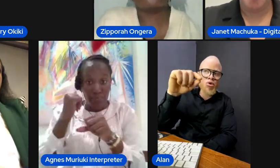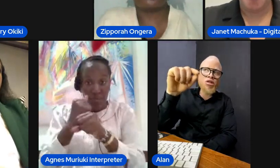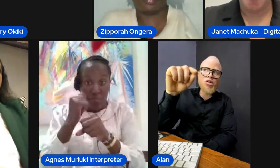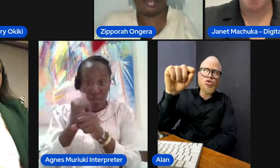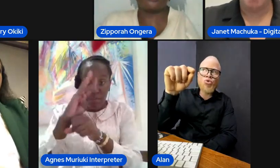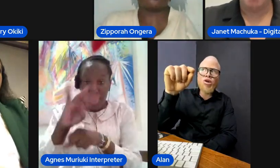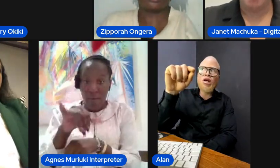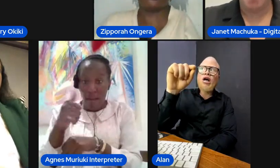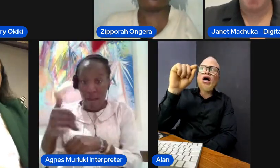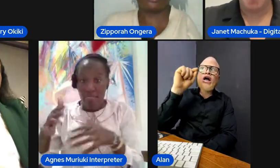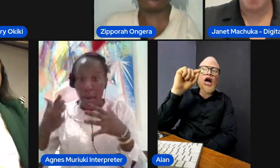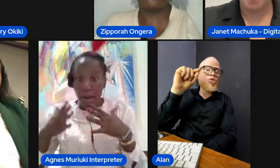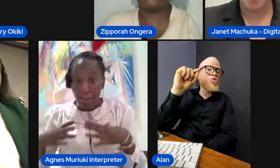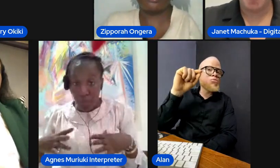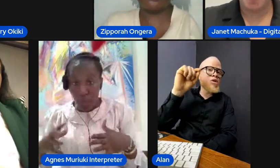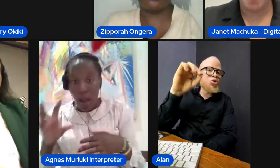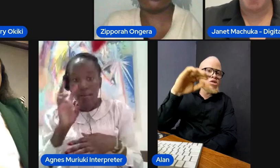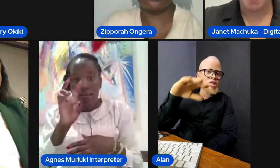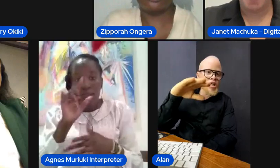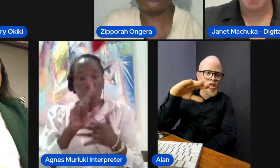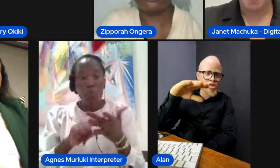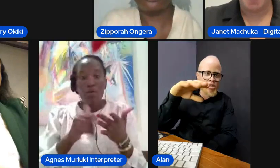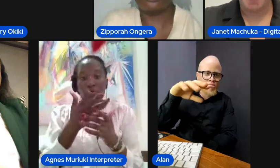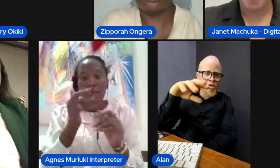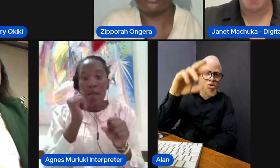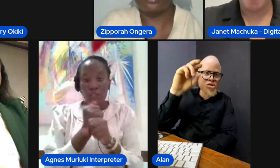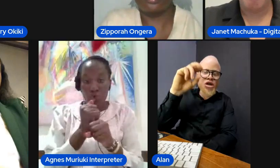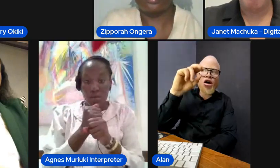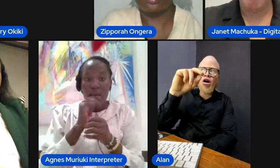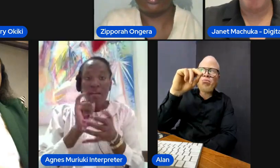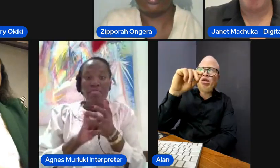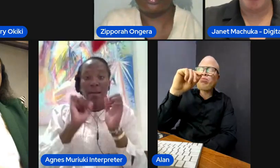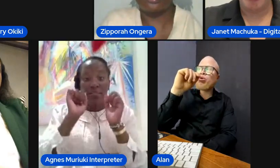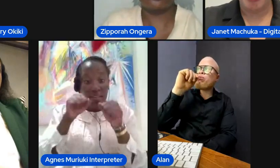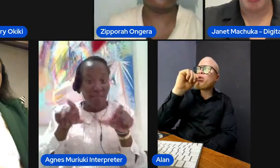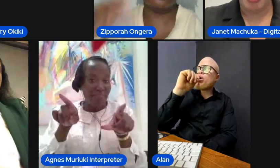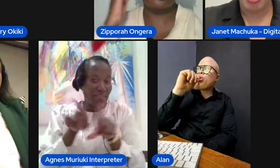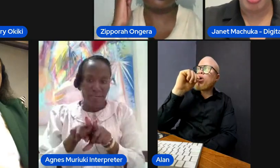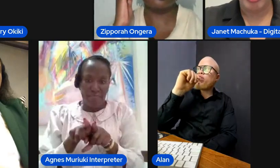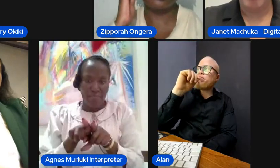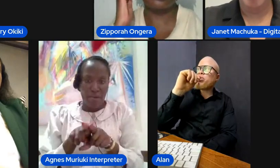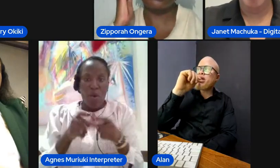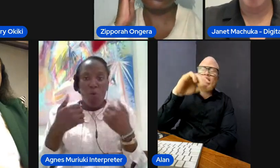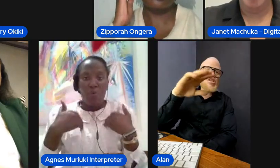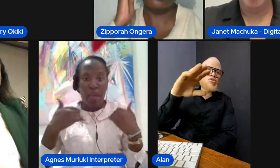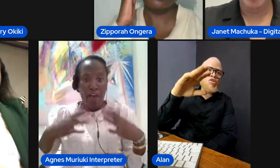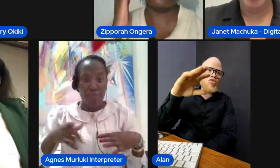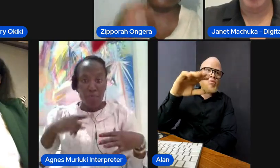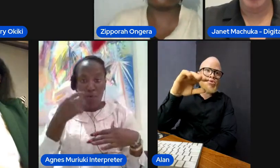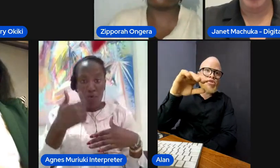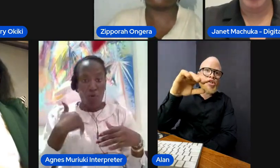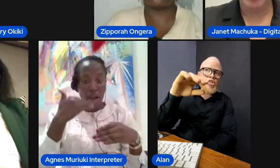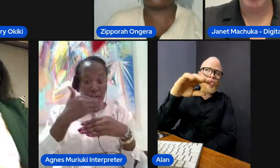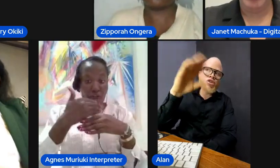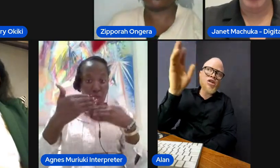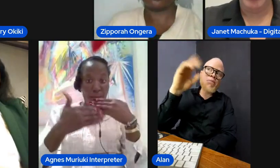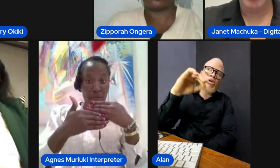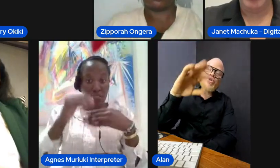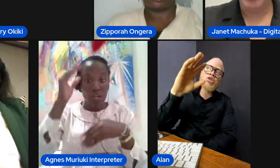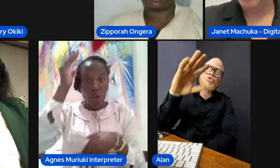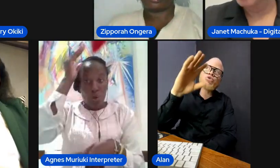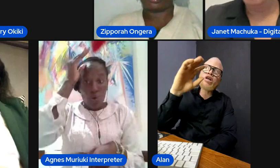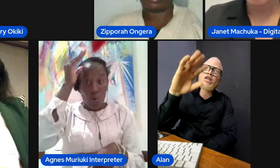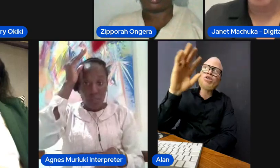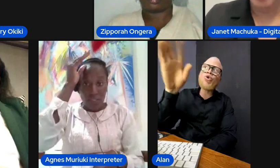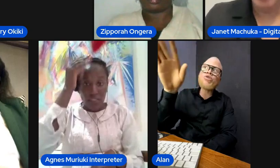subscribe to what they're doing can also be content creation, because there are people who have built, and this is very famous on TikTok, that a